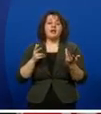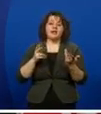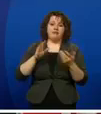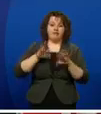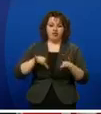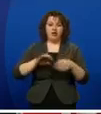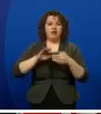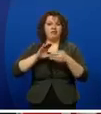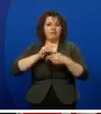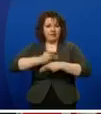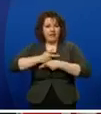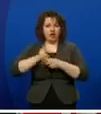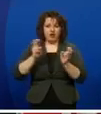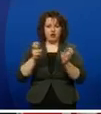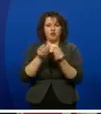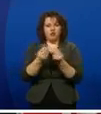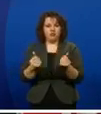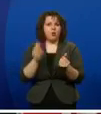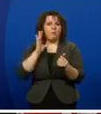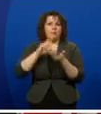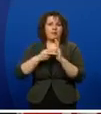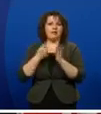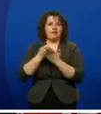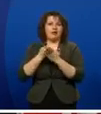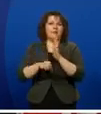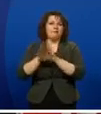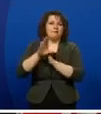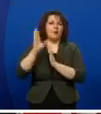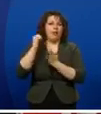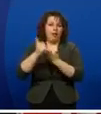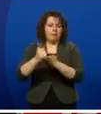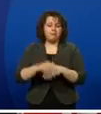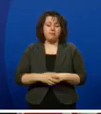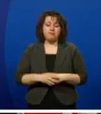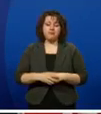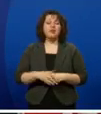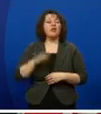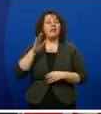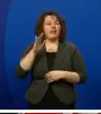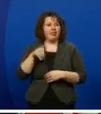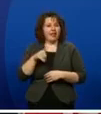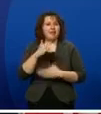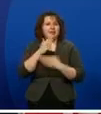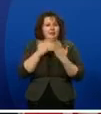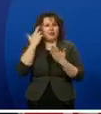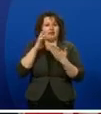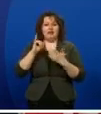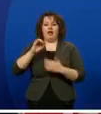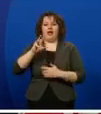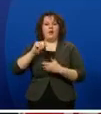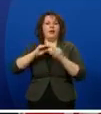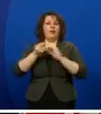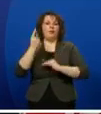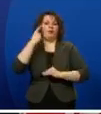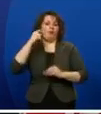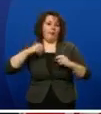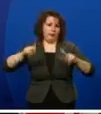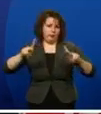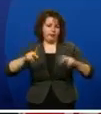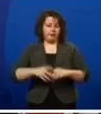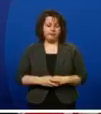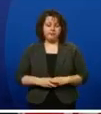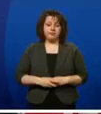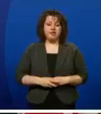childcare that will even further fuel our economy. These are just some of the reasons why Iowa is ranked #1 for opportunity.